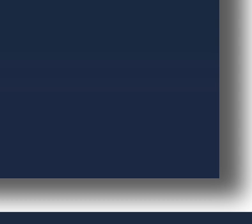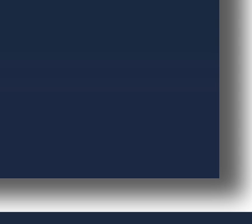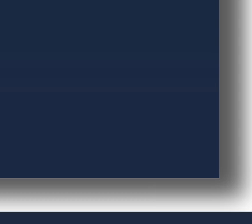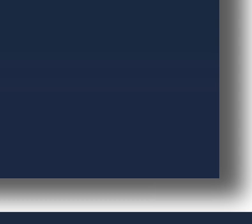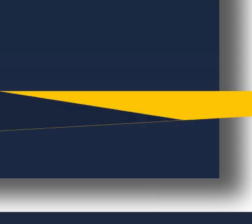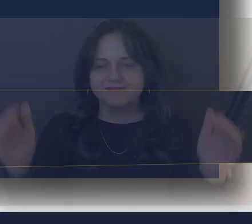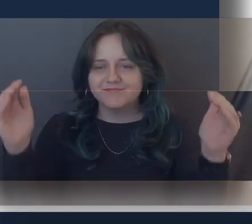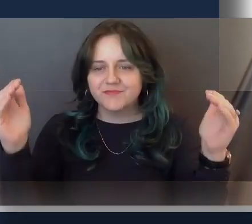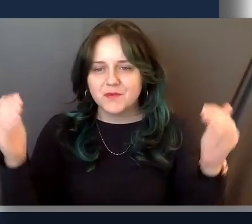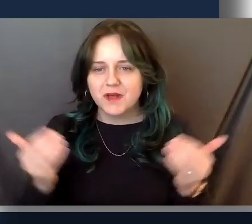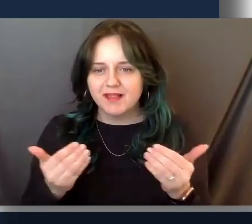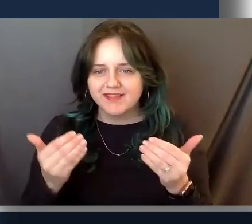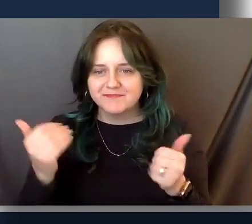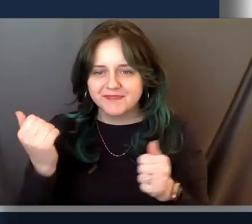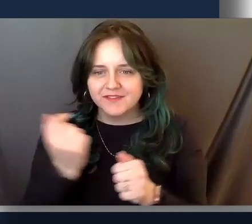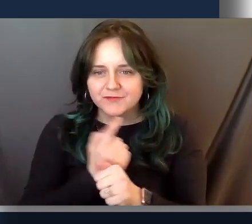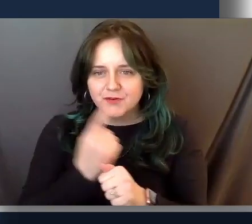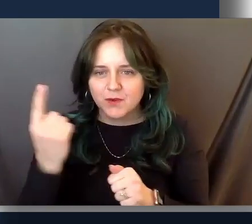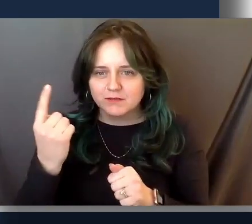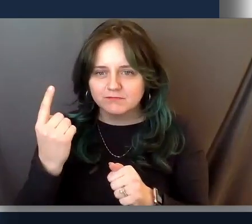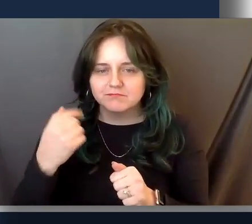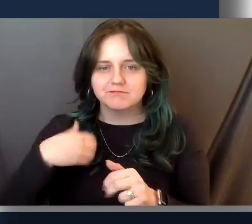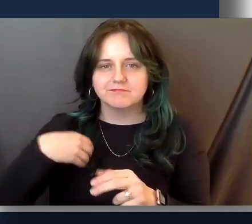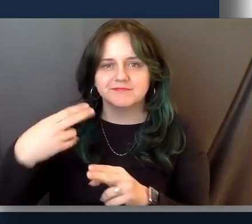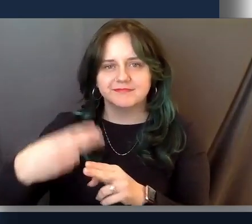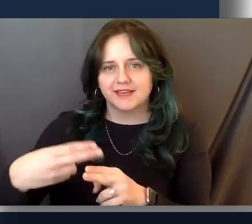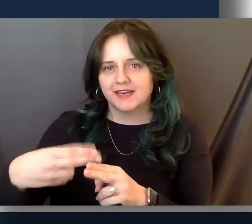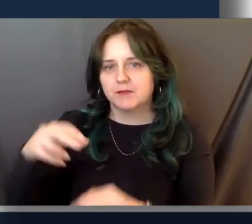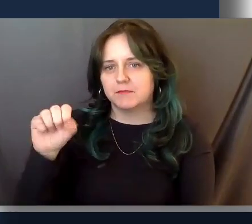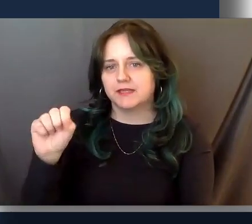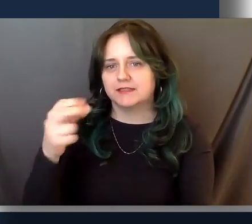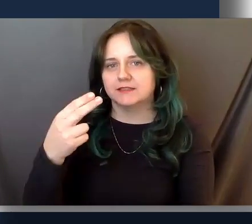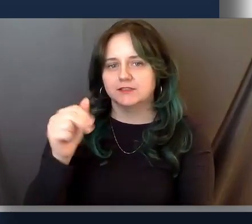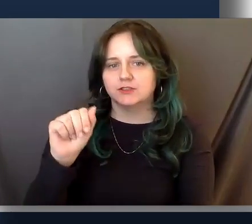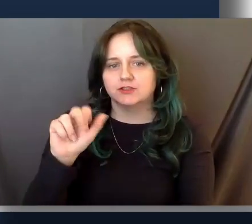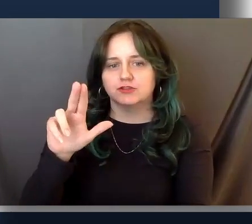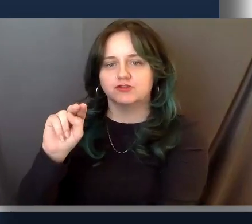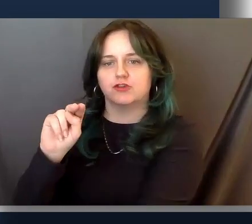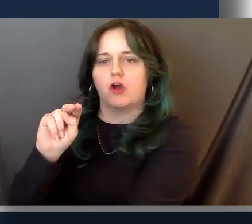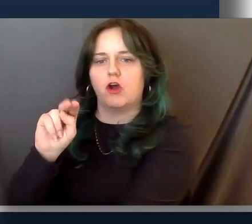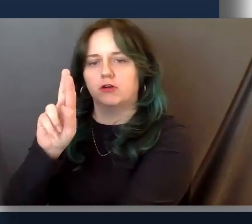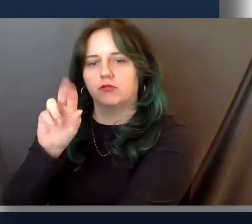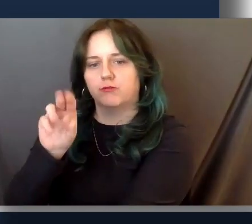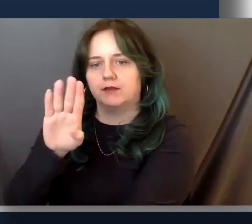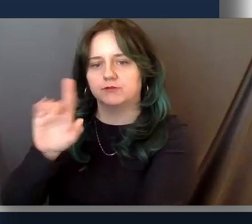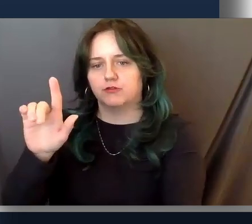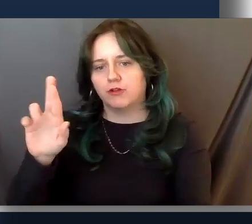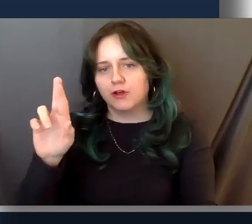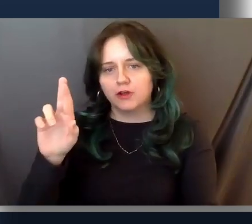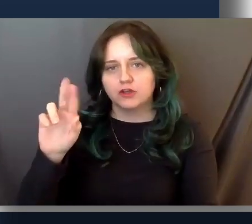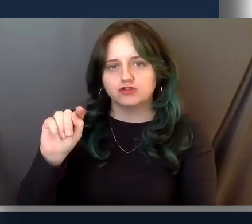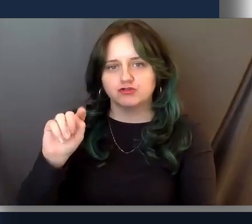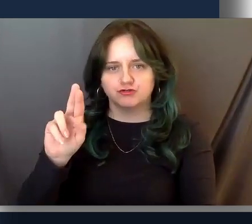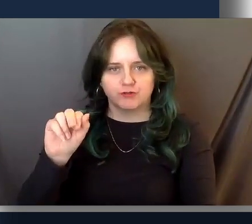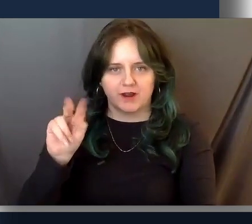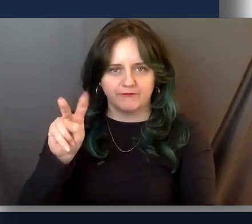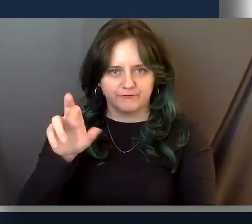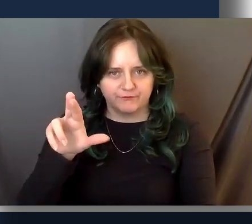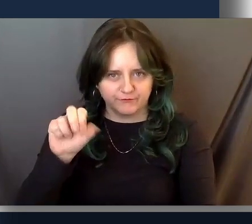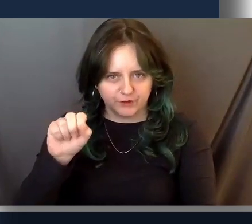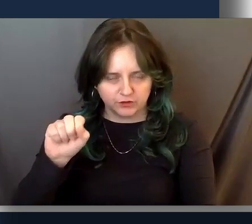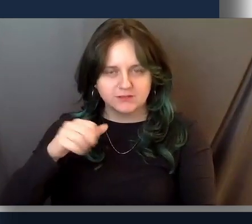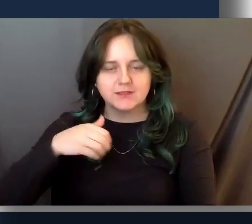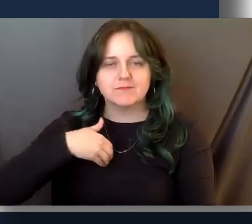Welcome, everyone. My name is Sean Randall Travers. The pronouns I use are he, his, and him, and I am the